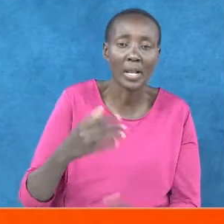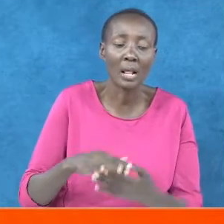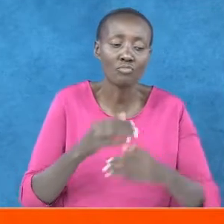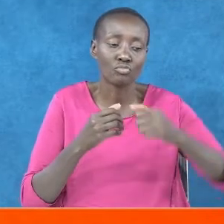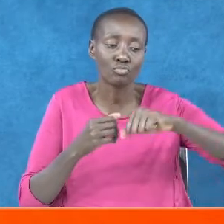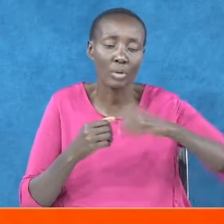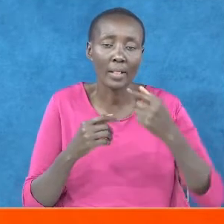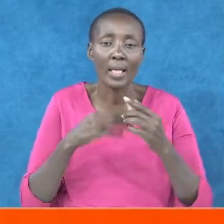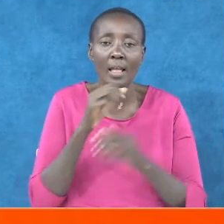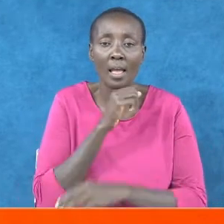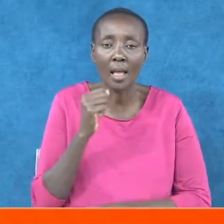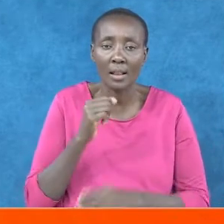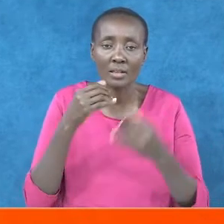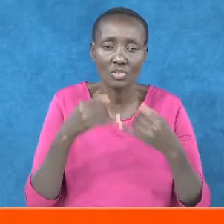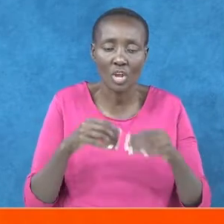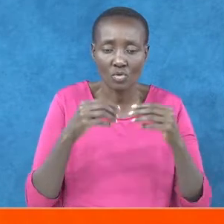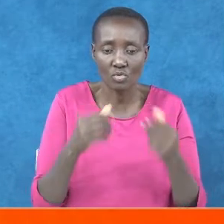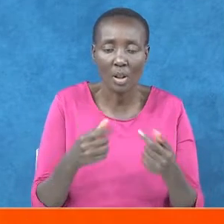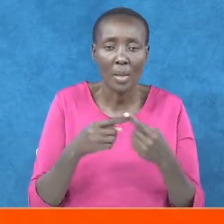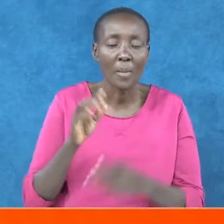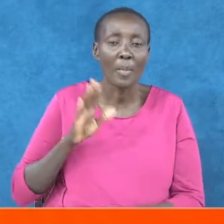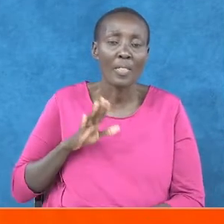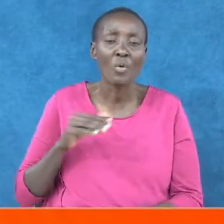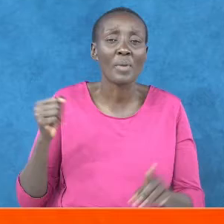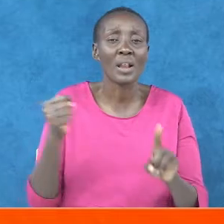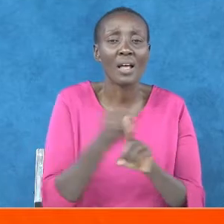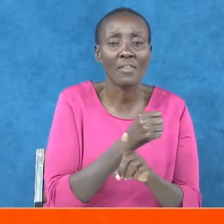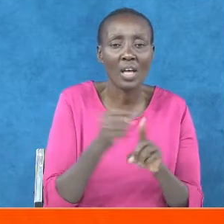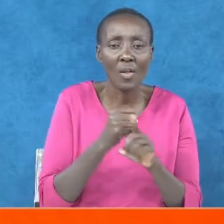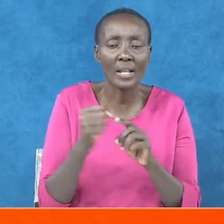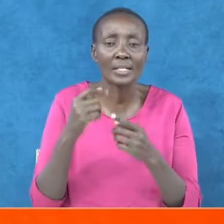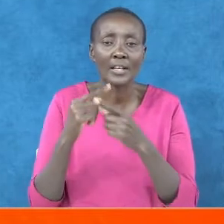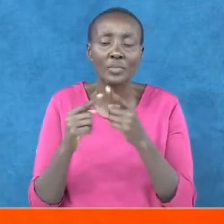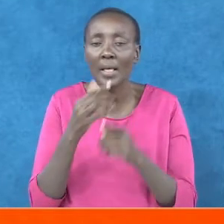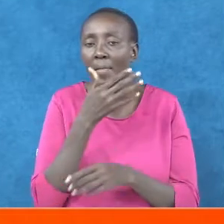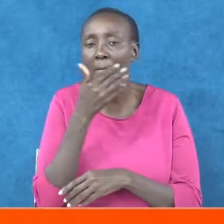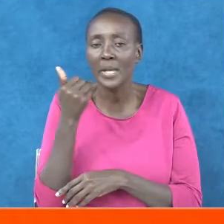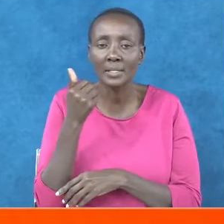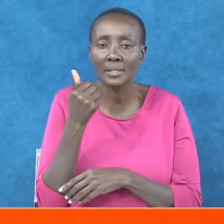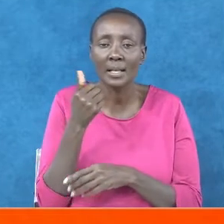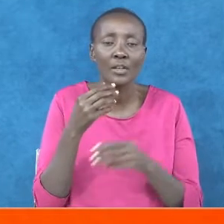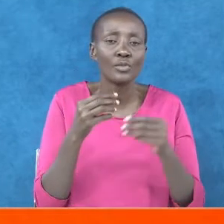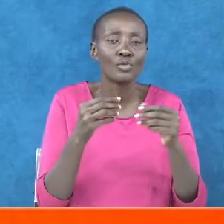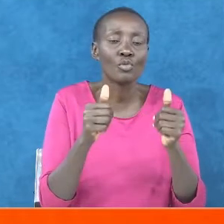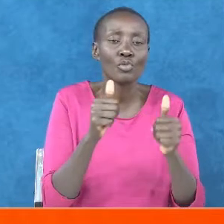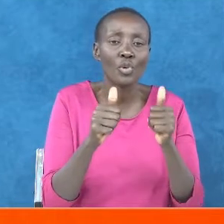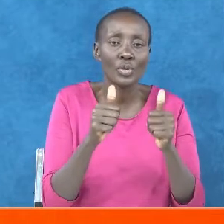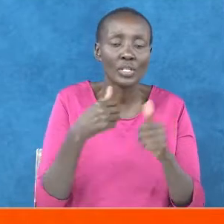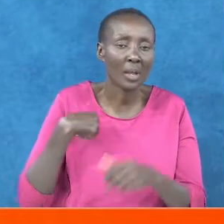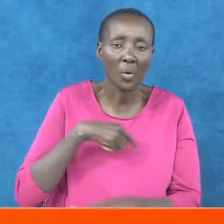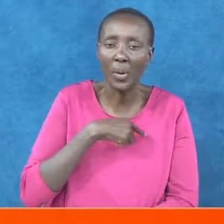in the family trying to resolve this. But this woman was assaulted. The best way to deal with such a situation, you know, we really don't